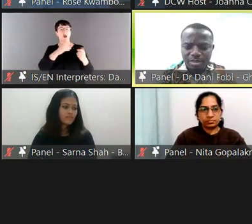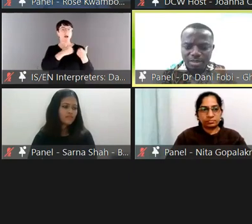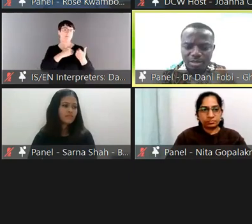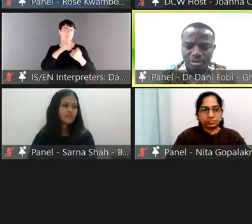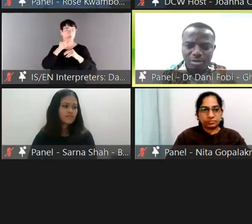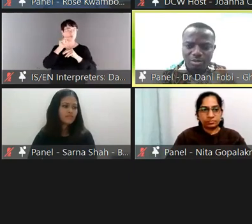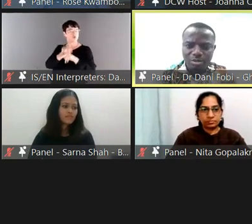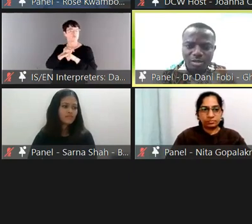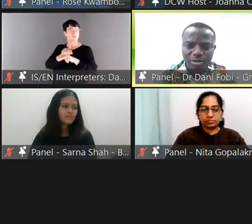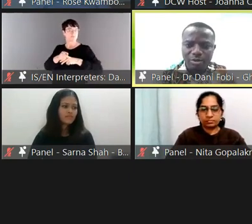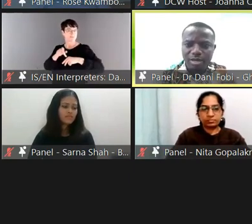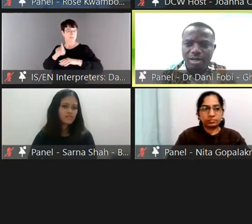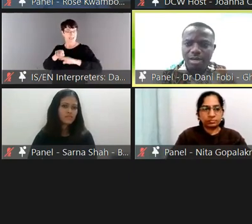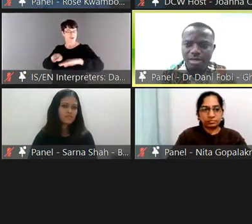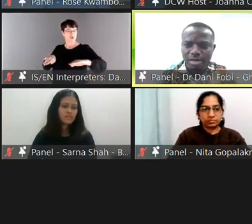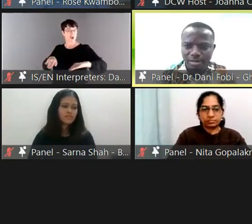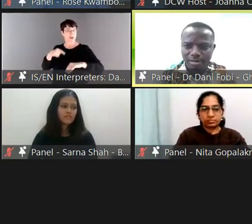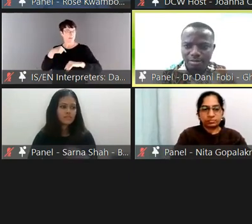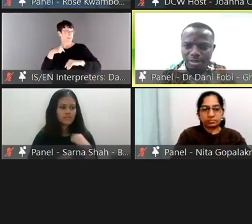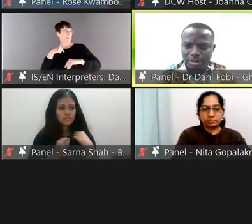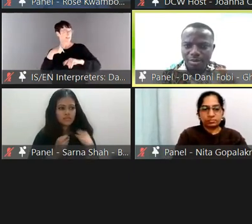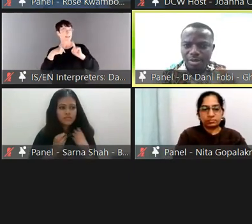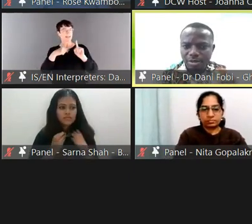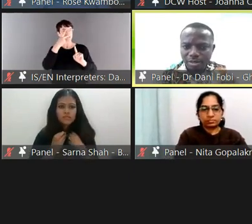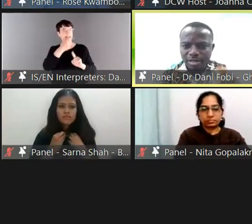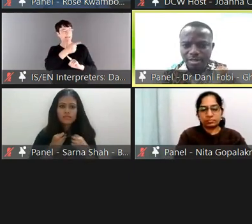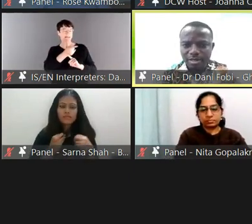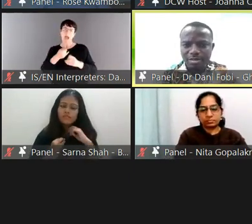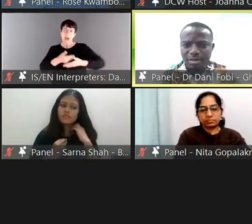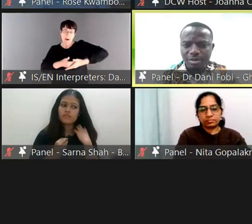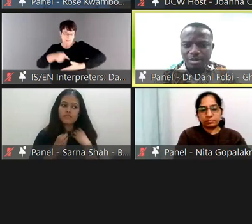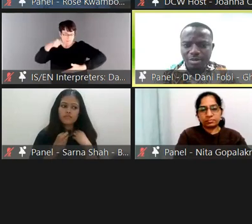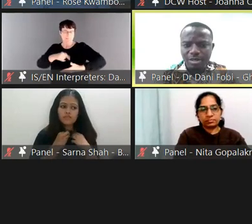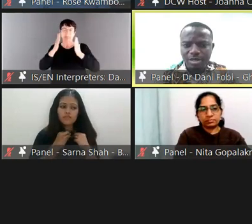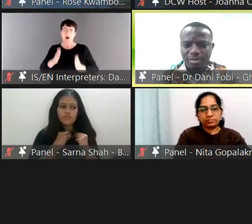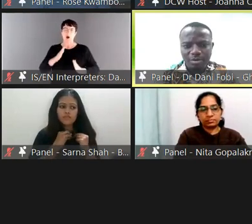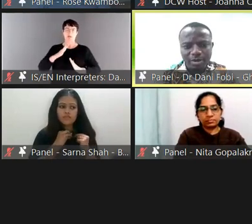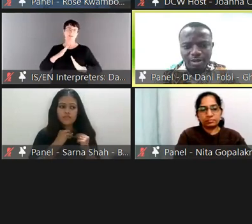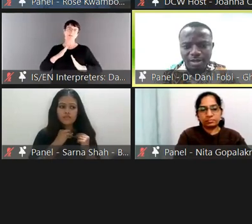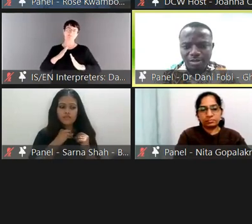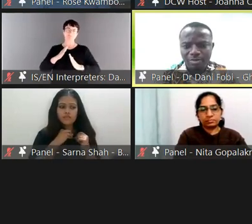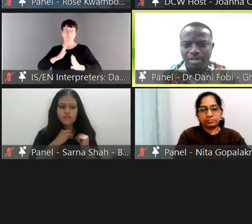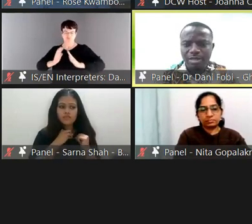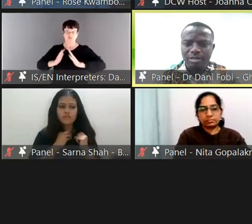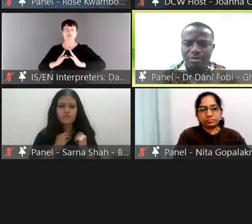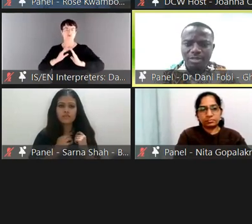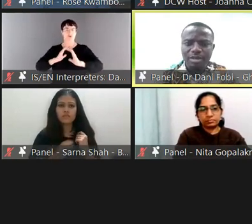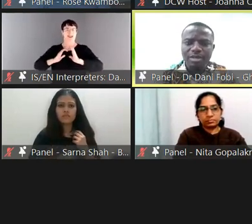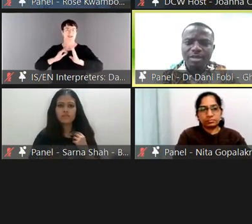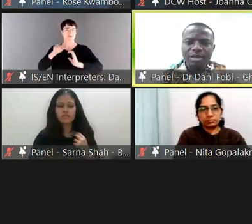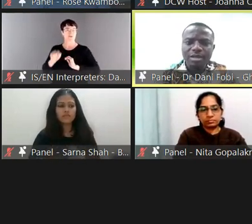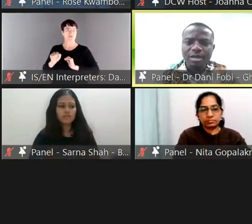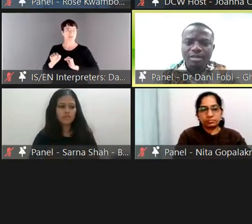with the young children in early years. We were interested in this because over the years, we've seen in